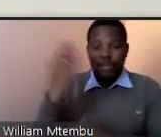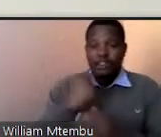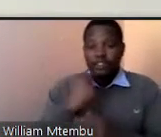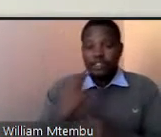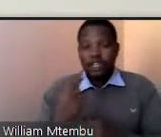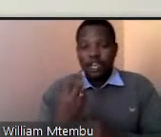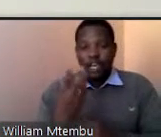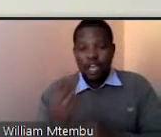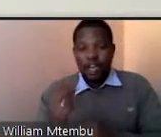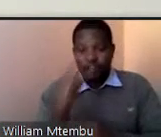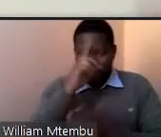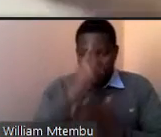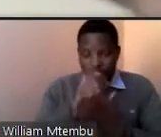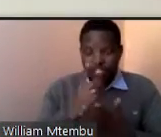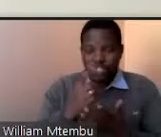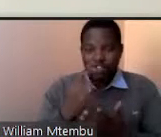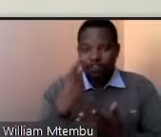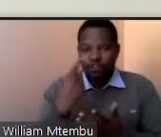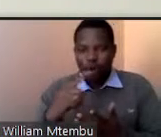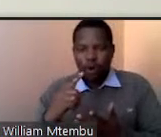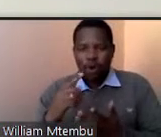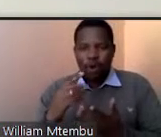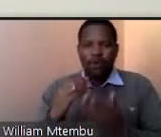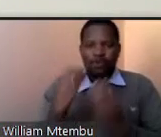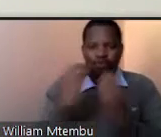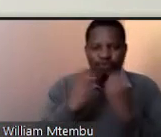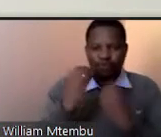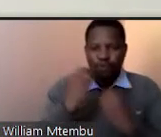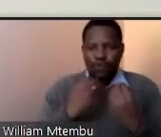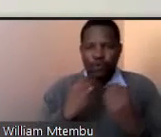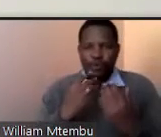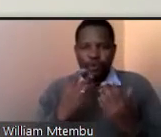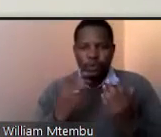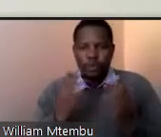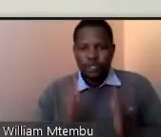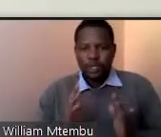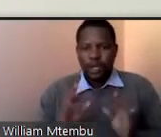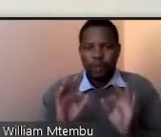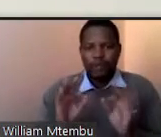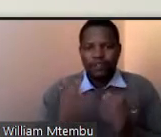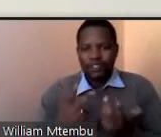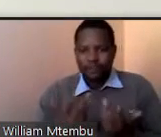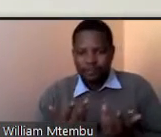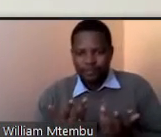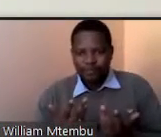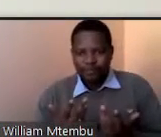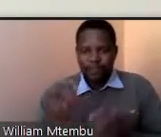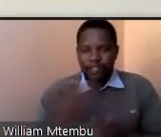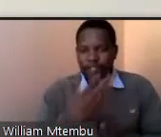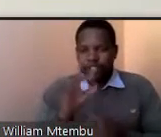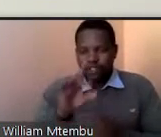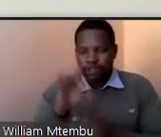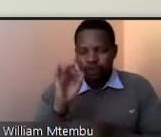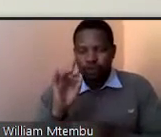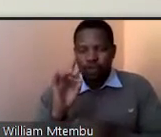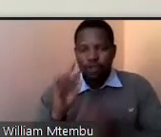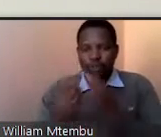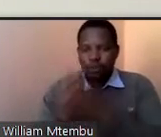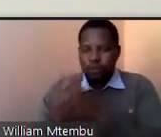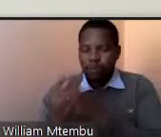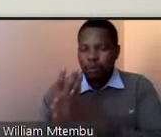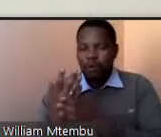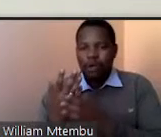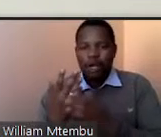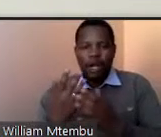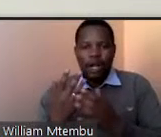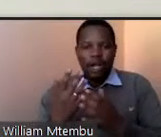of diet. You find that many people they choose more to consume unhealthy food,